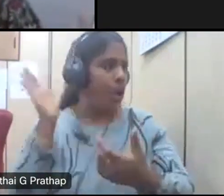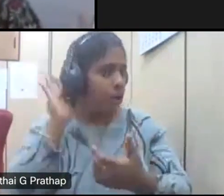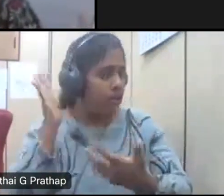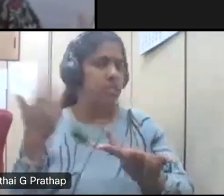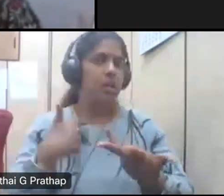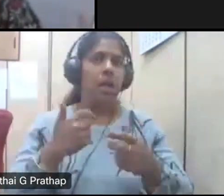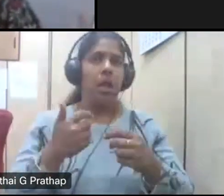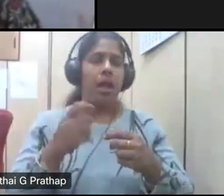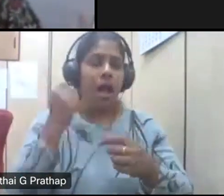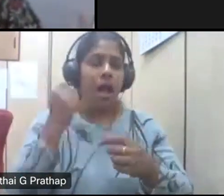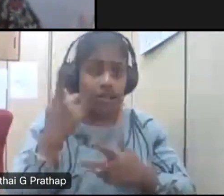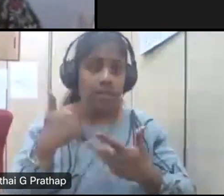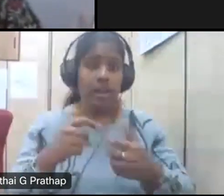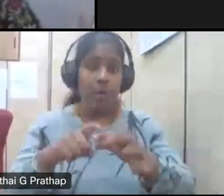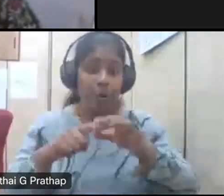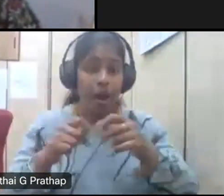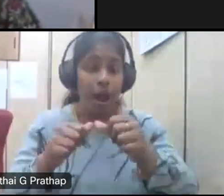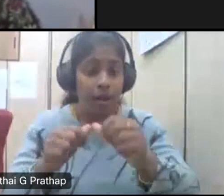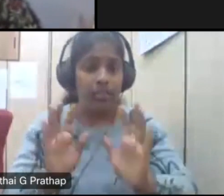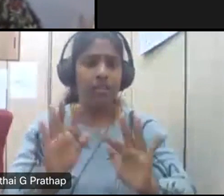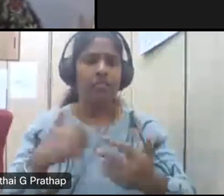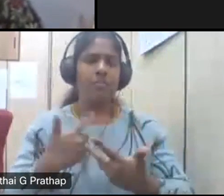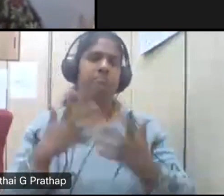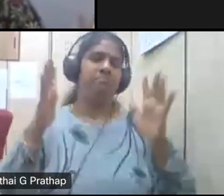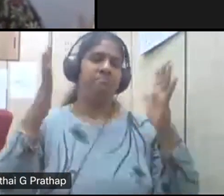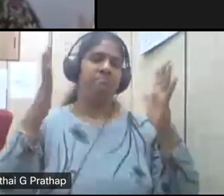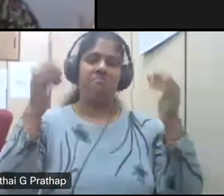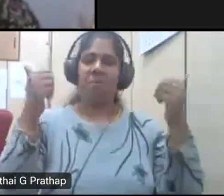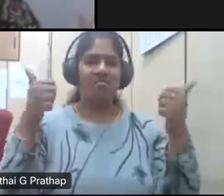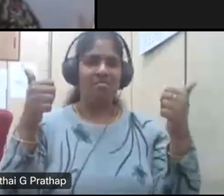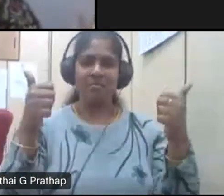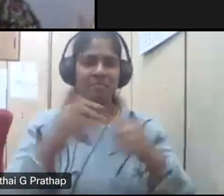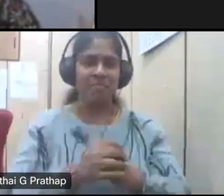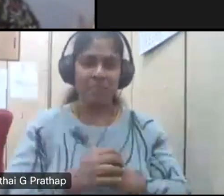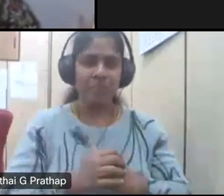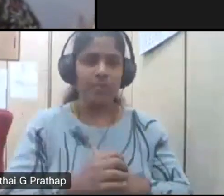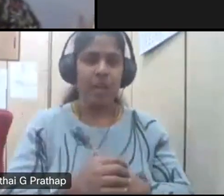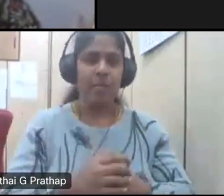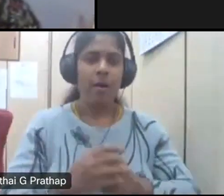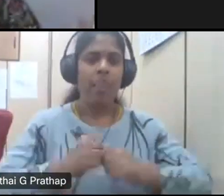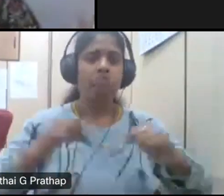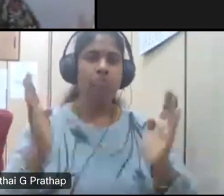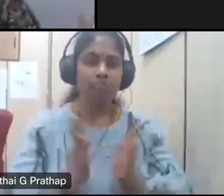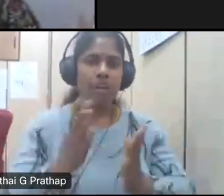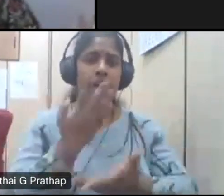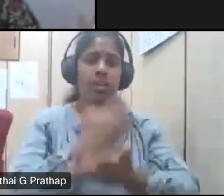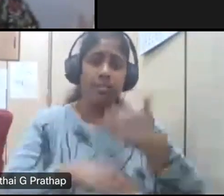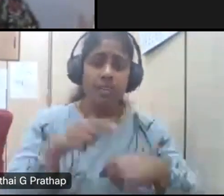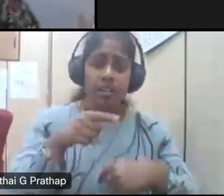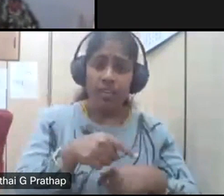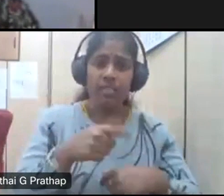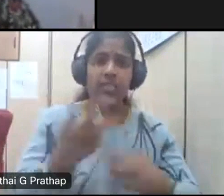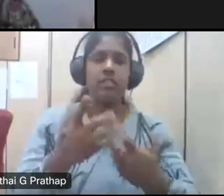is something great. I must appreciate. Down syndrome, as we all know, is a